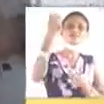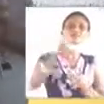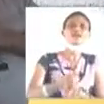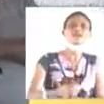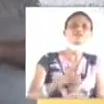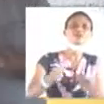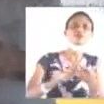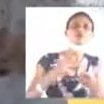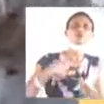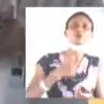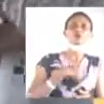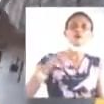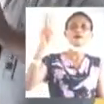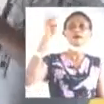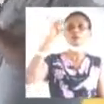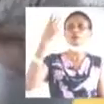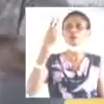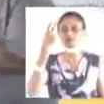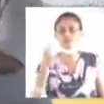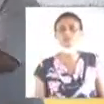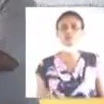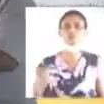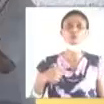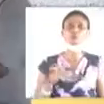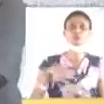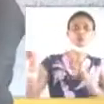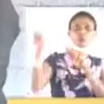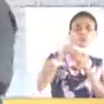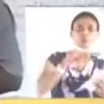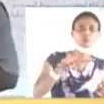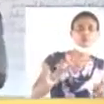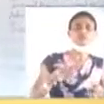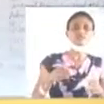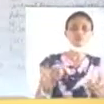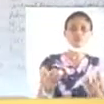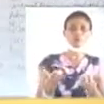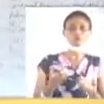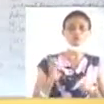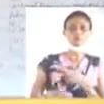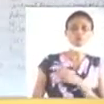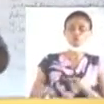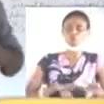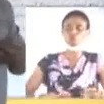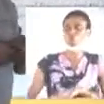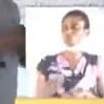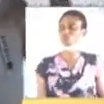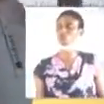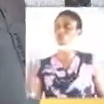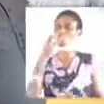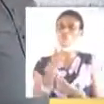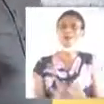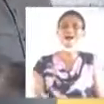at self-medication. We looked at ignorance. We also look at desire to